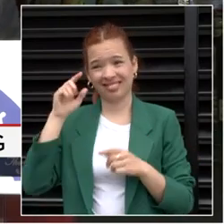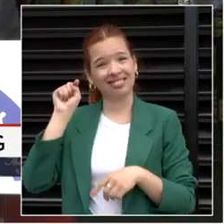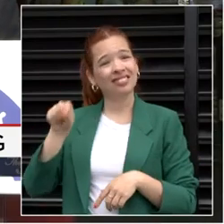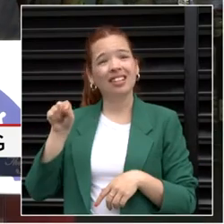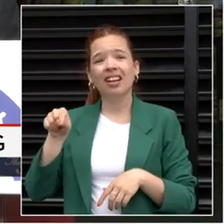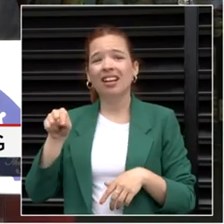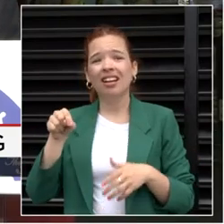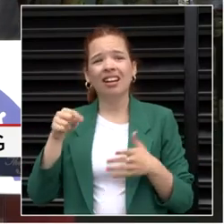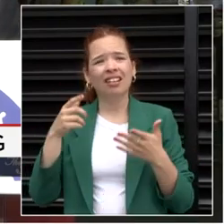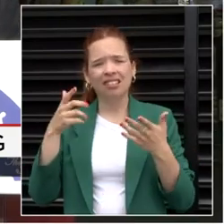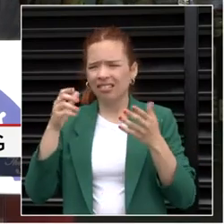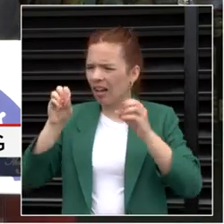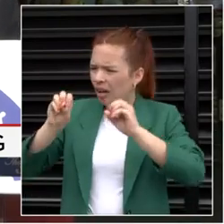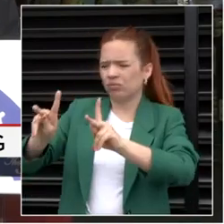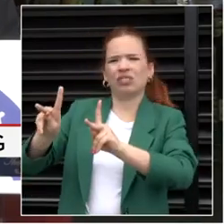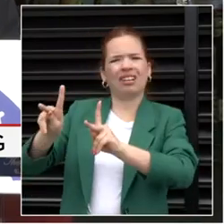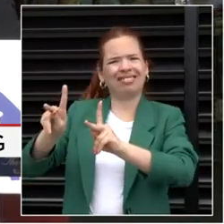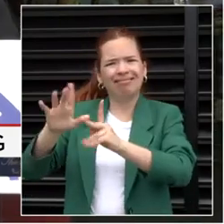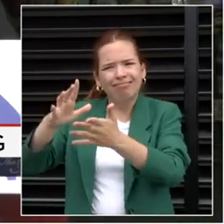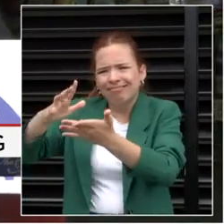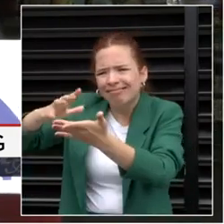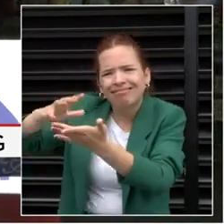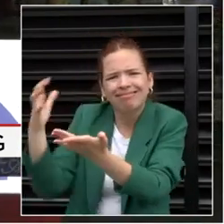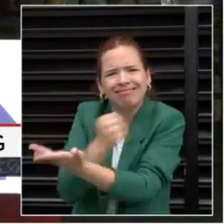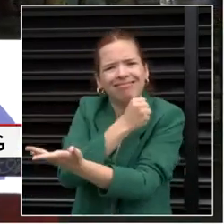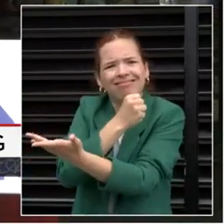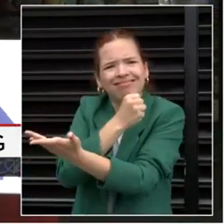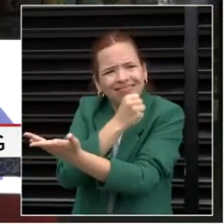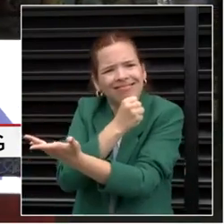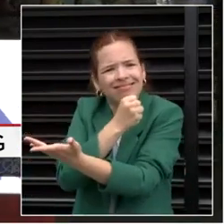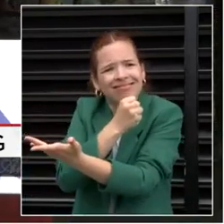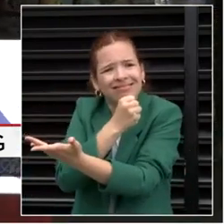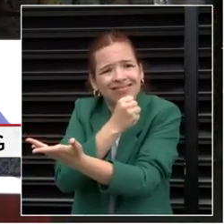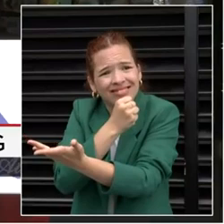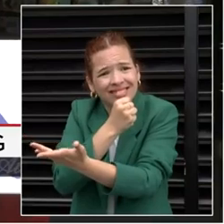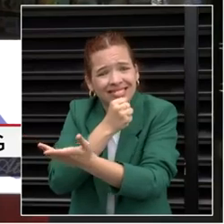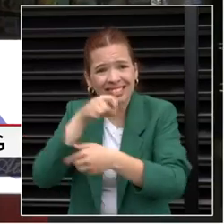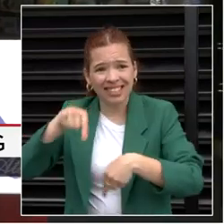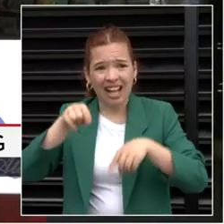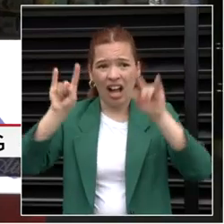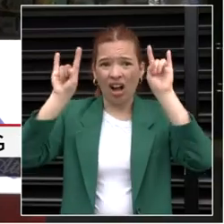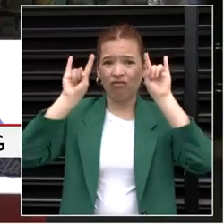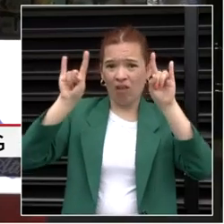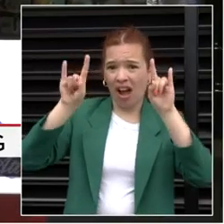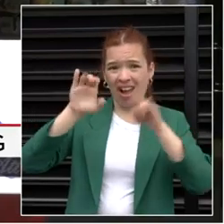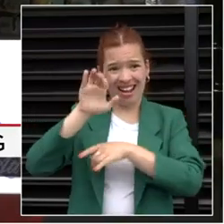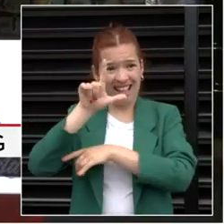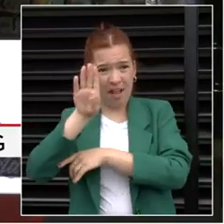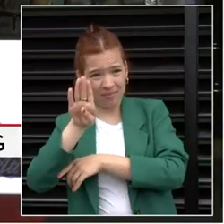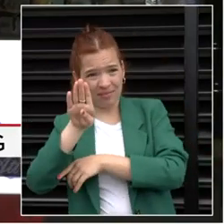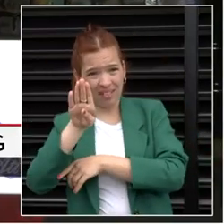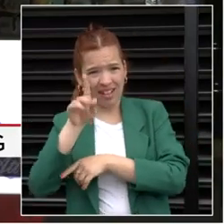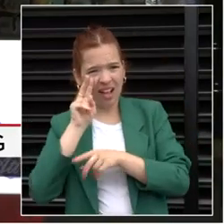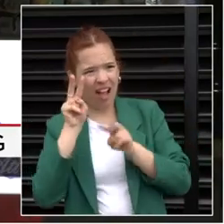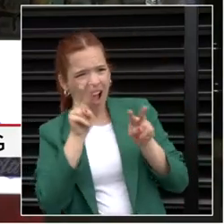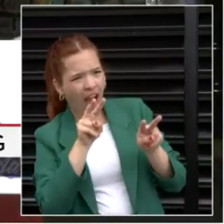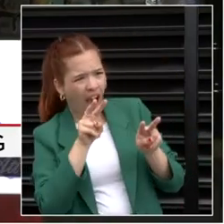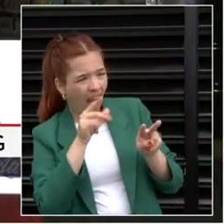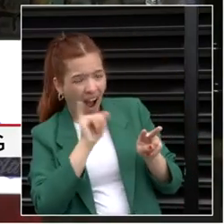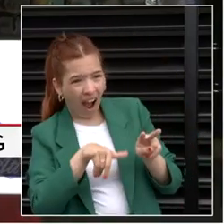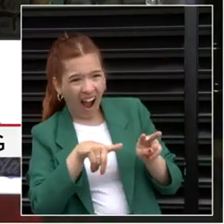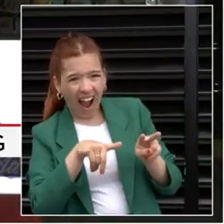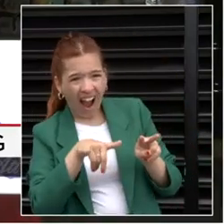provides you. A showcase rock club was not on my radar. At age 26,